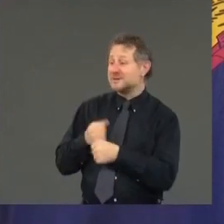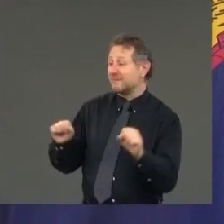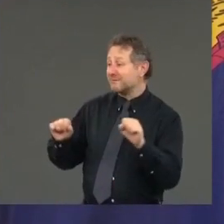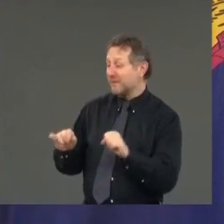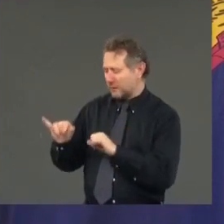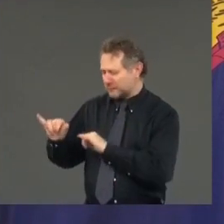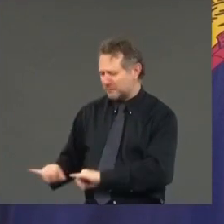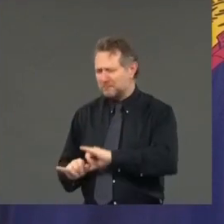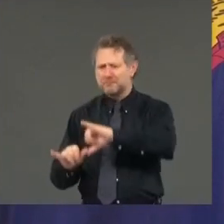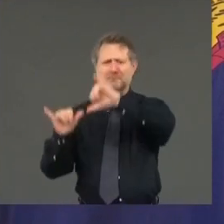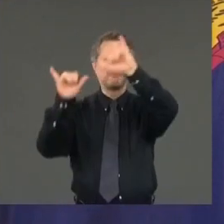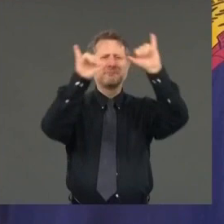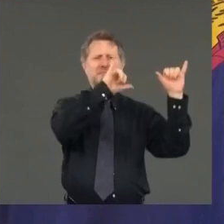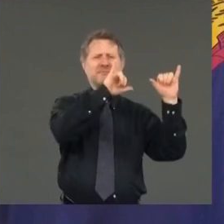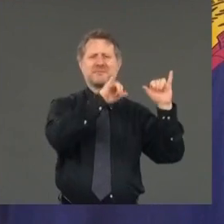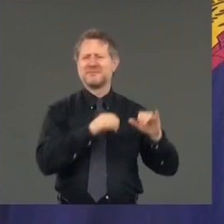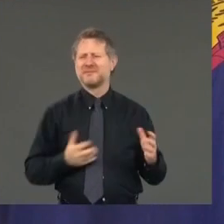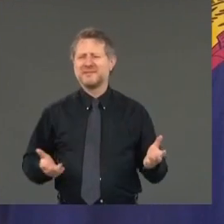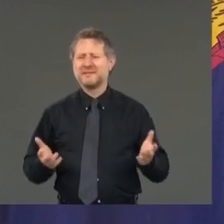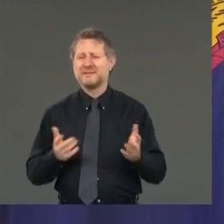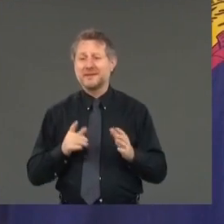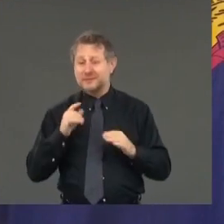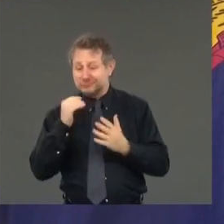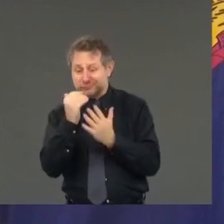criteria don't change.